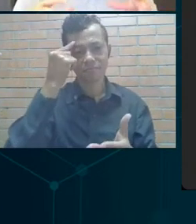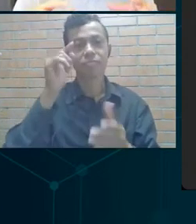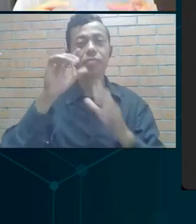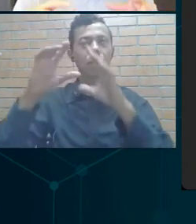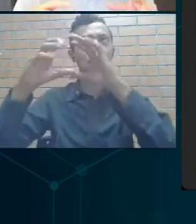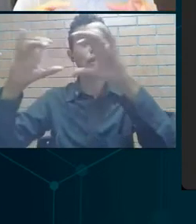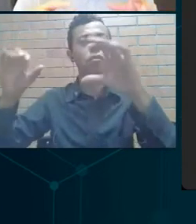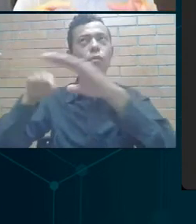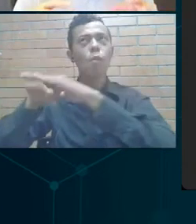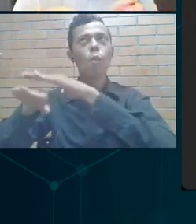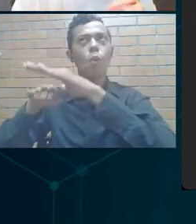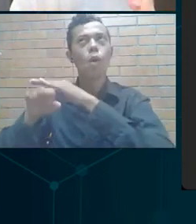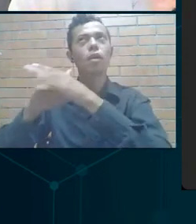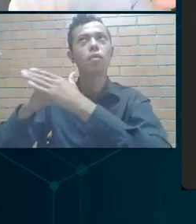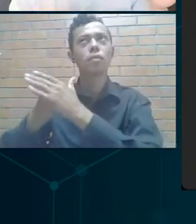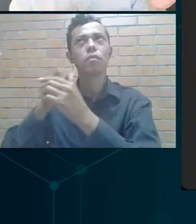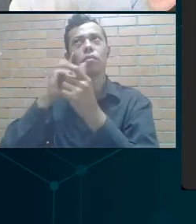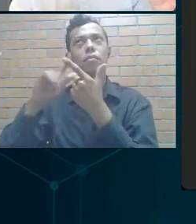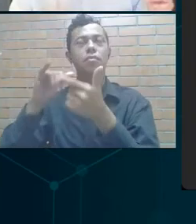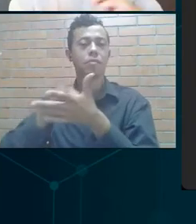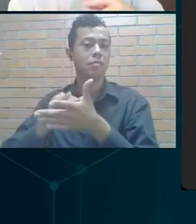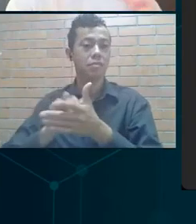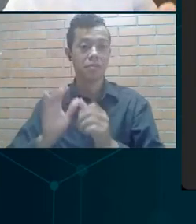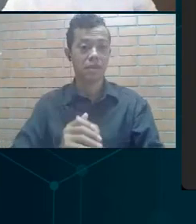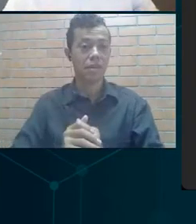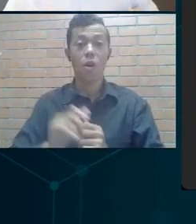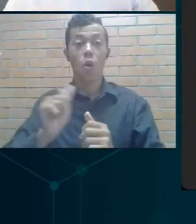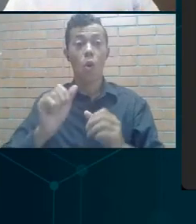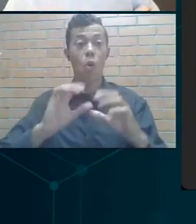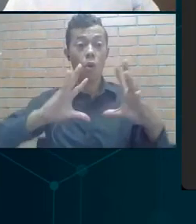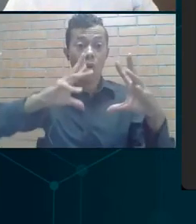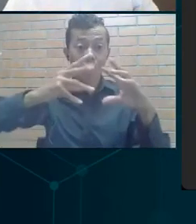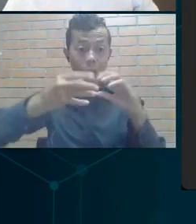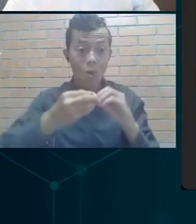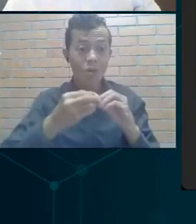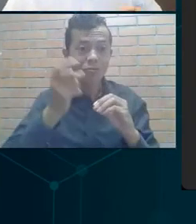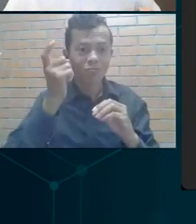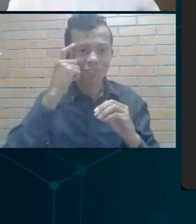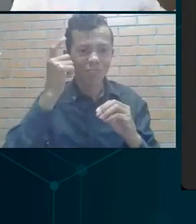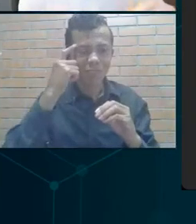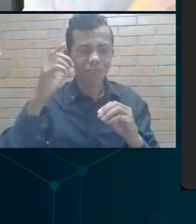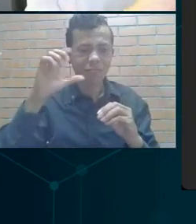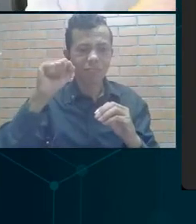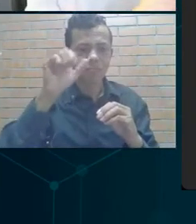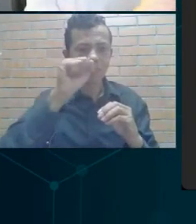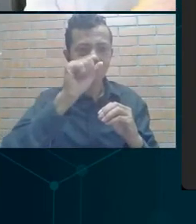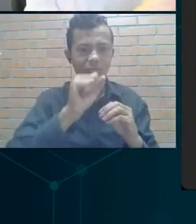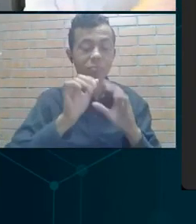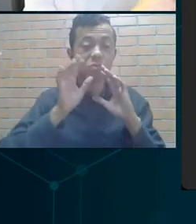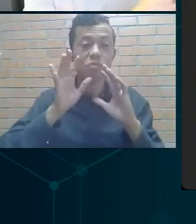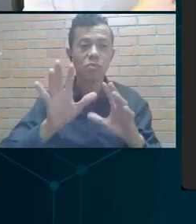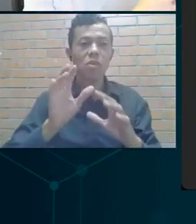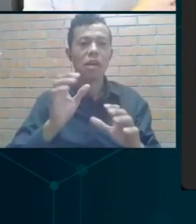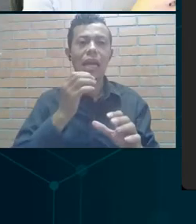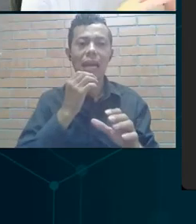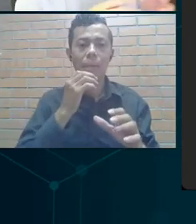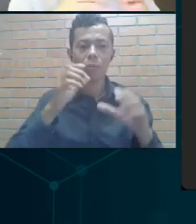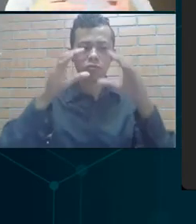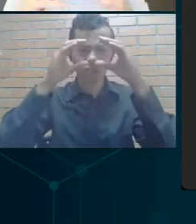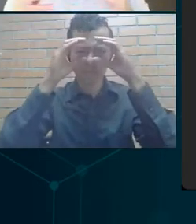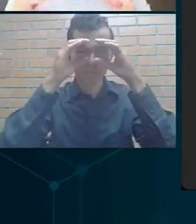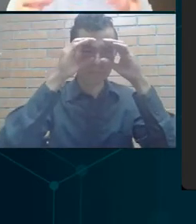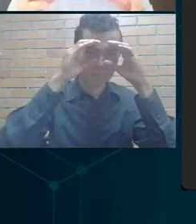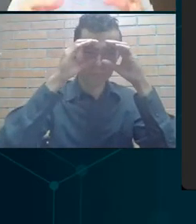intelligence algorithms simply as a resource, you have all your software in-house and you want to go out and connect to